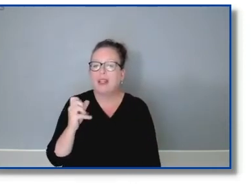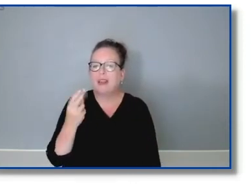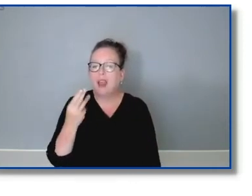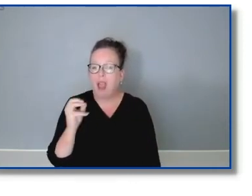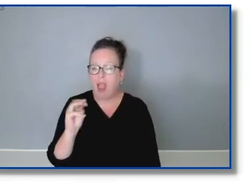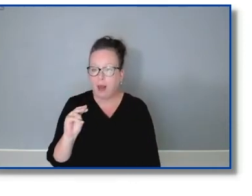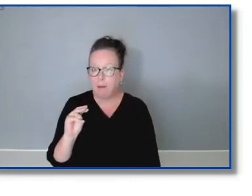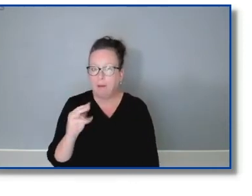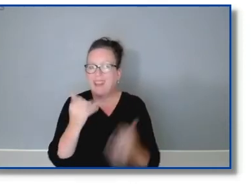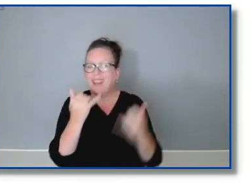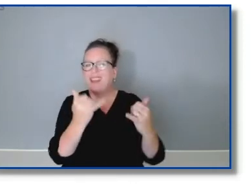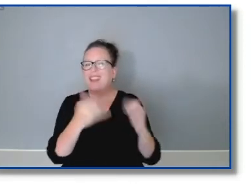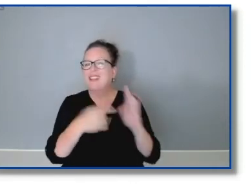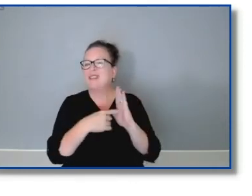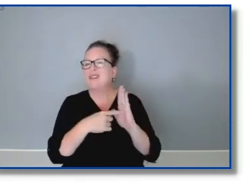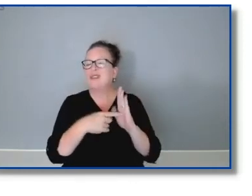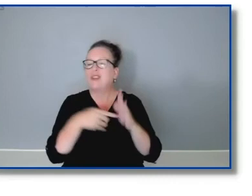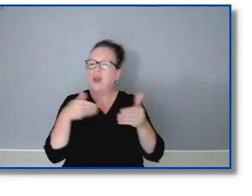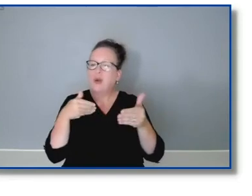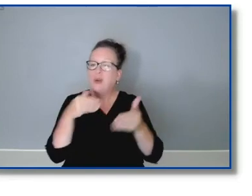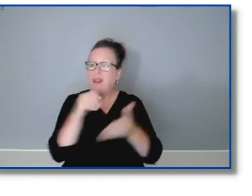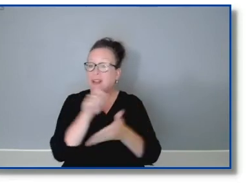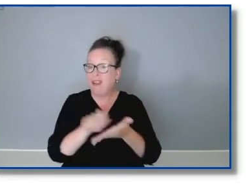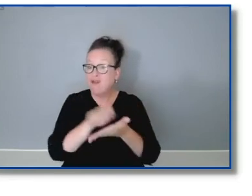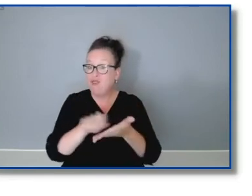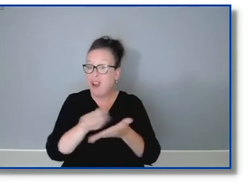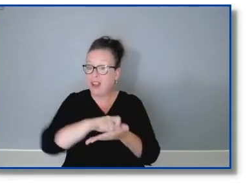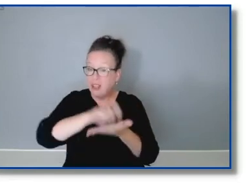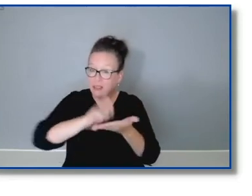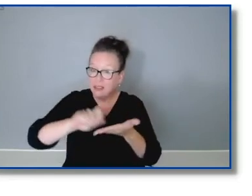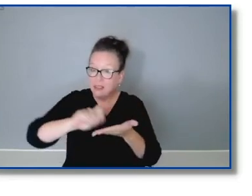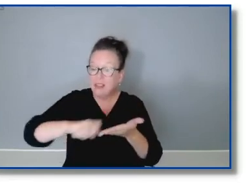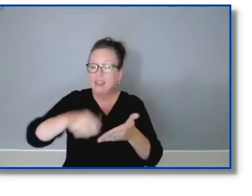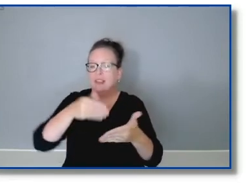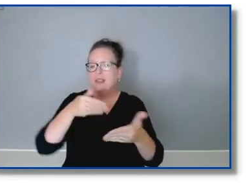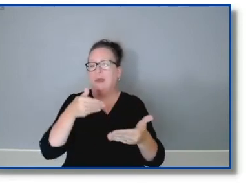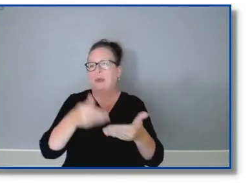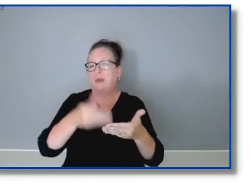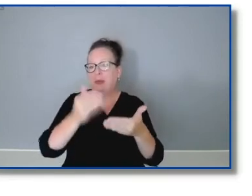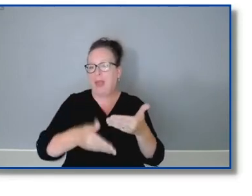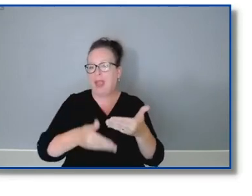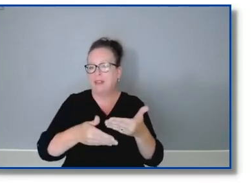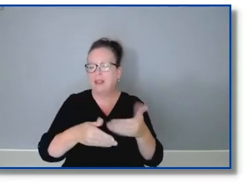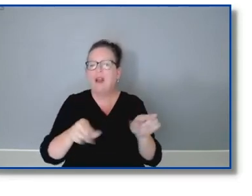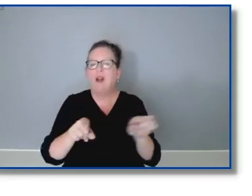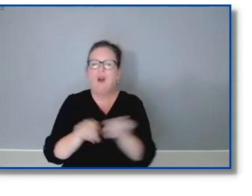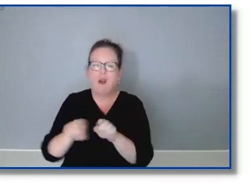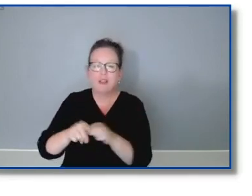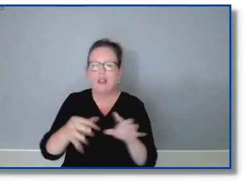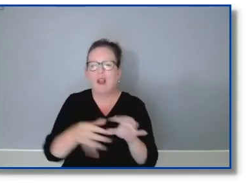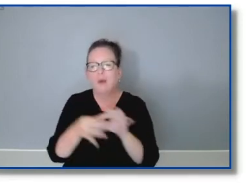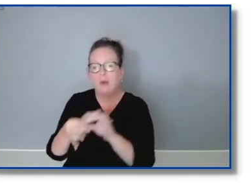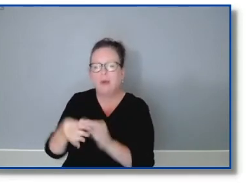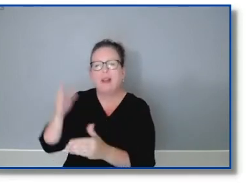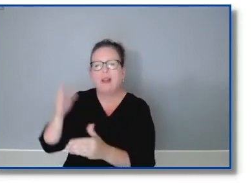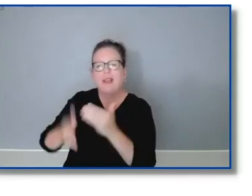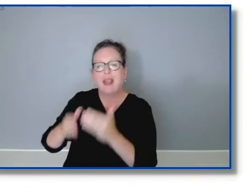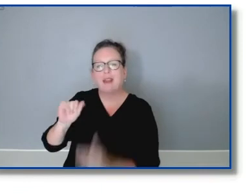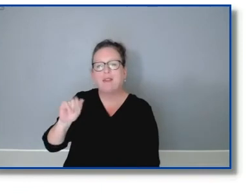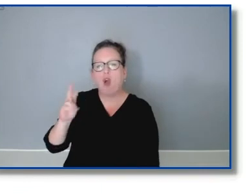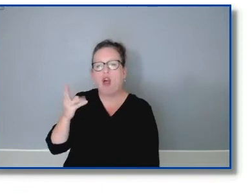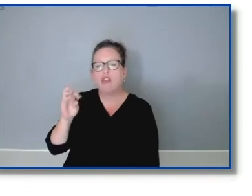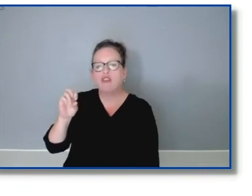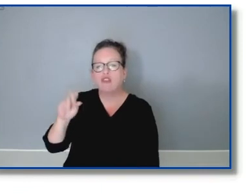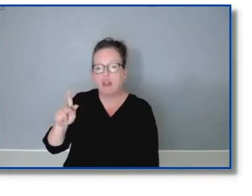handwriting and the end of individual authorship. Thinking about how actually individual authorship